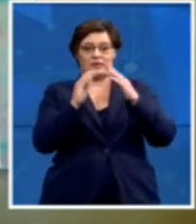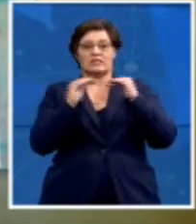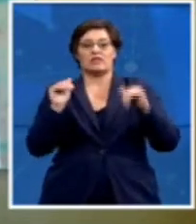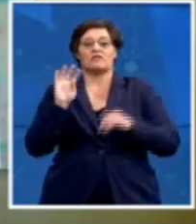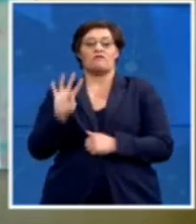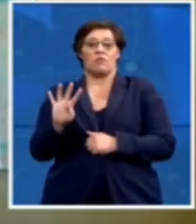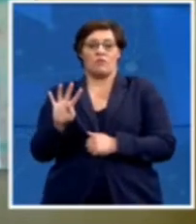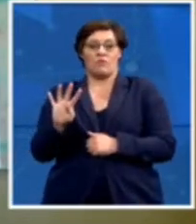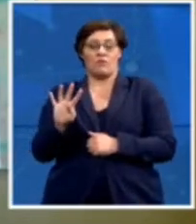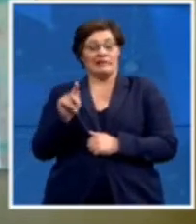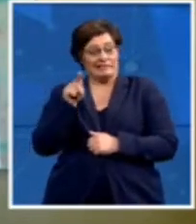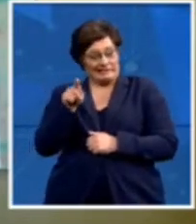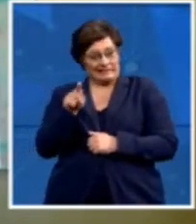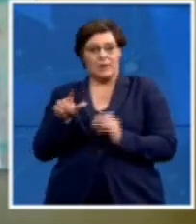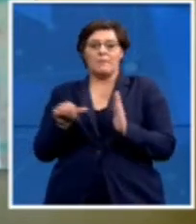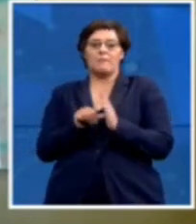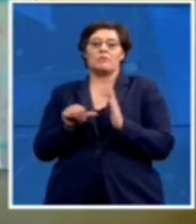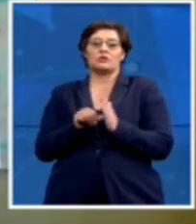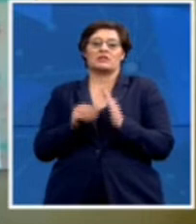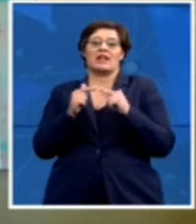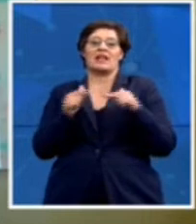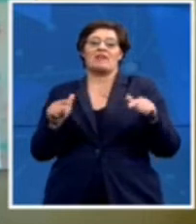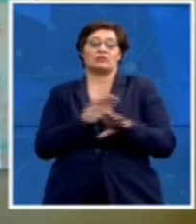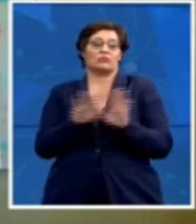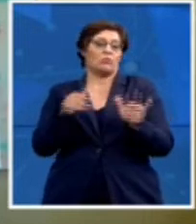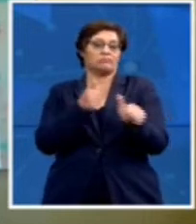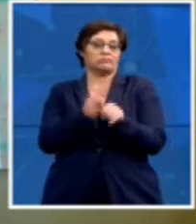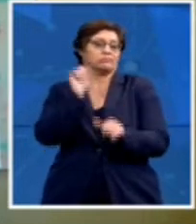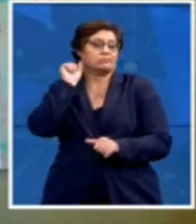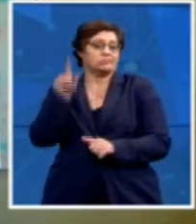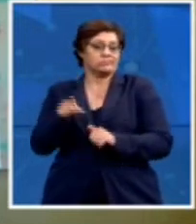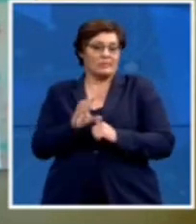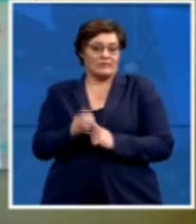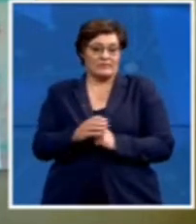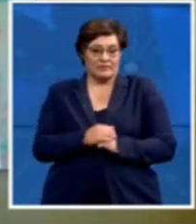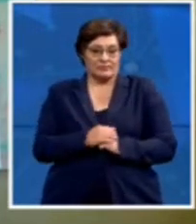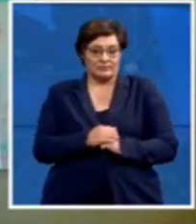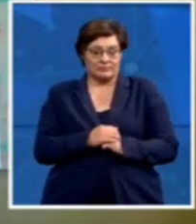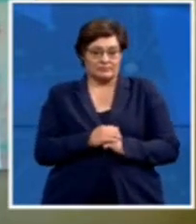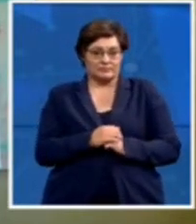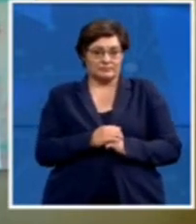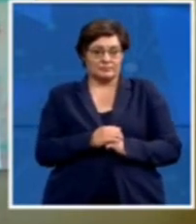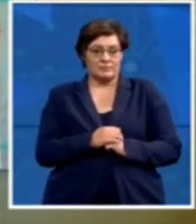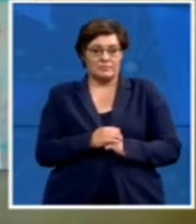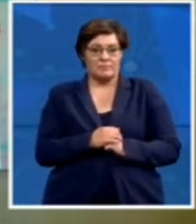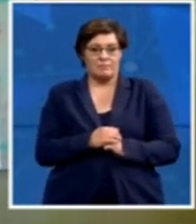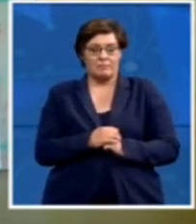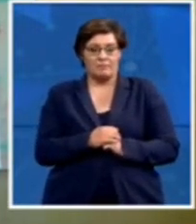level of non-compliance across on the system itself.